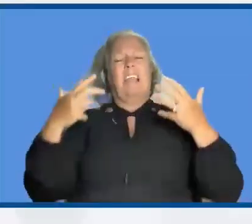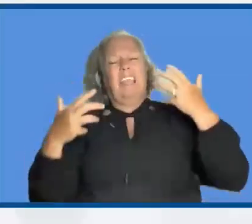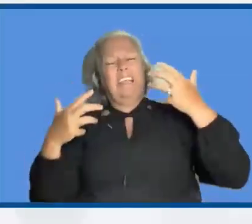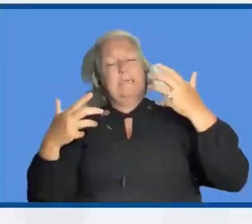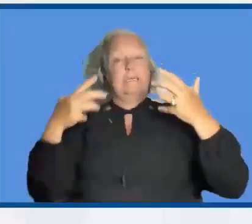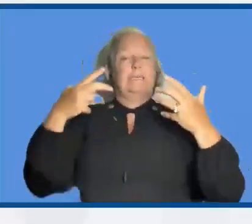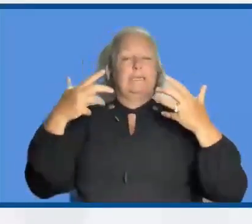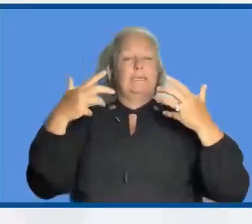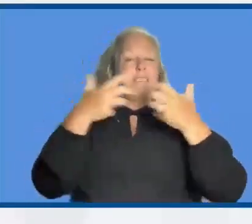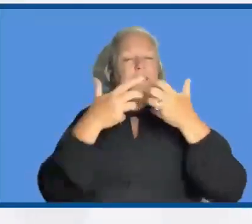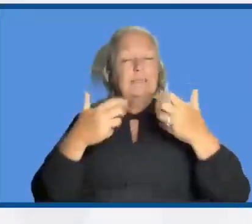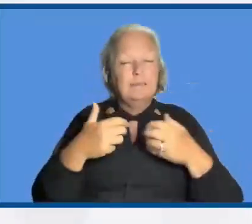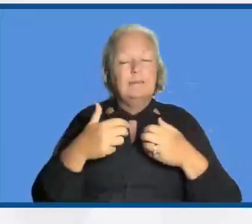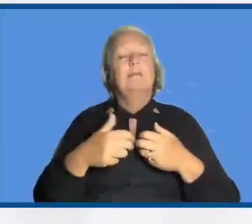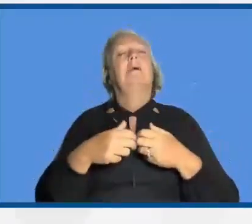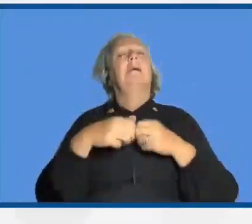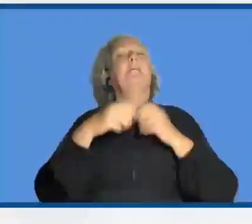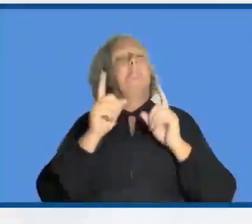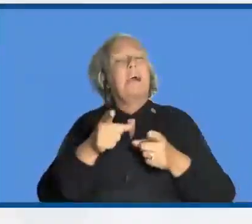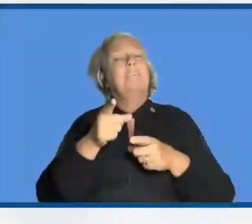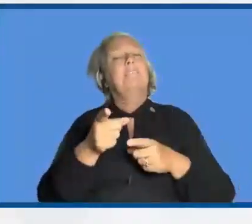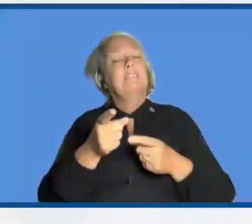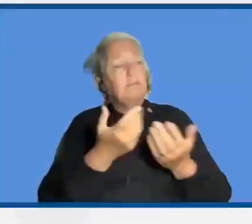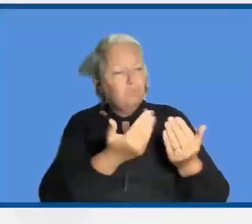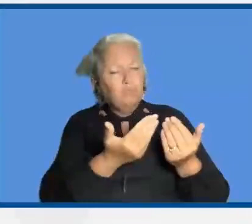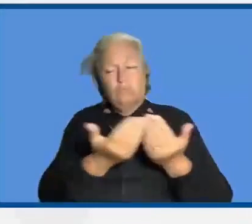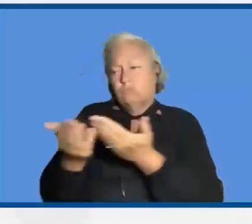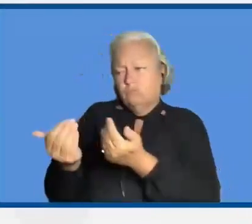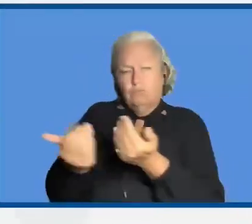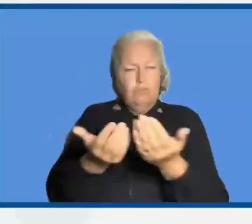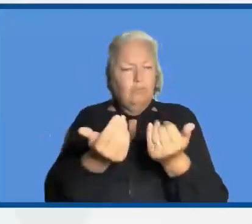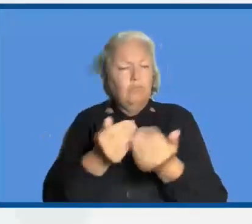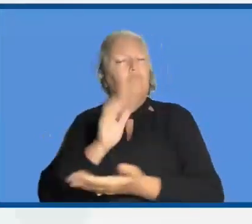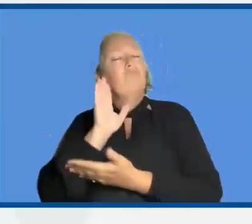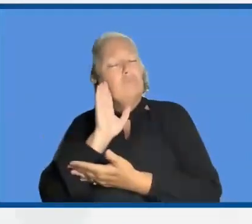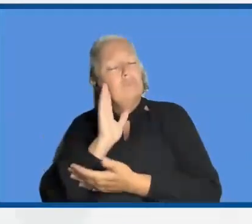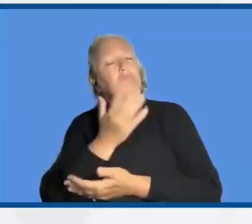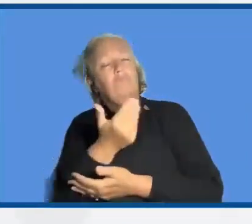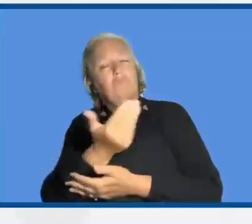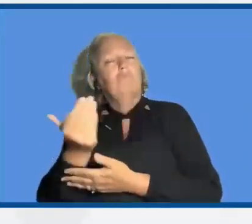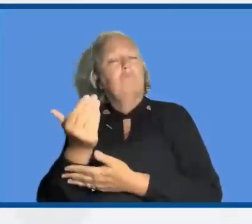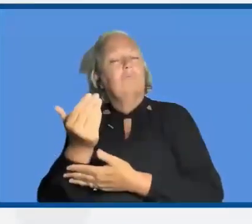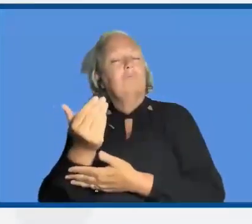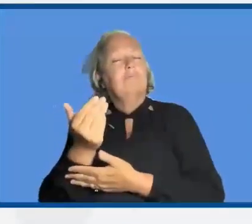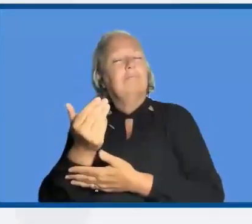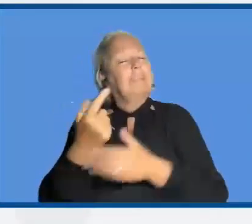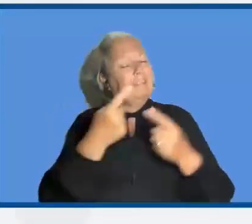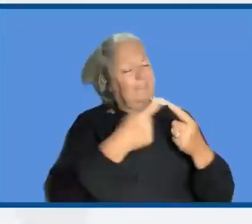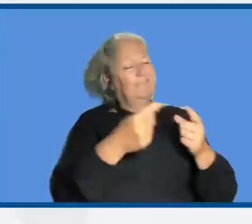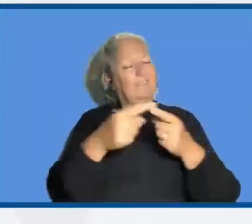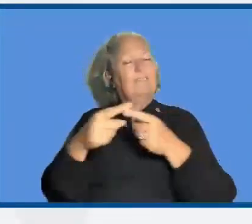listen to each other among the different sectors, so that this knowledge is recognized